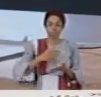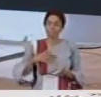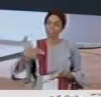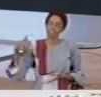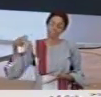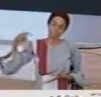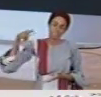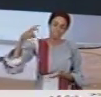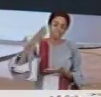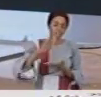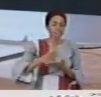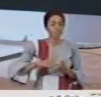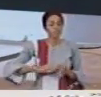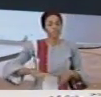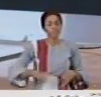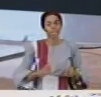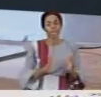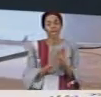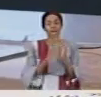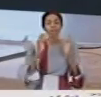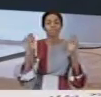stop.